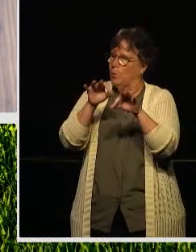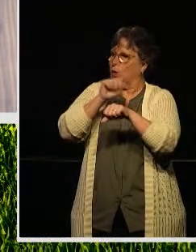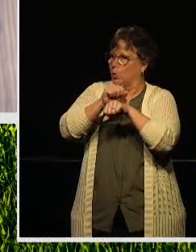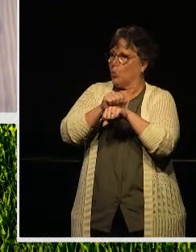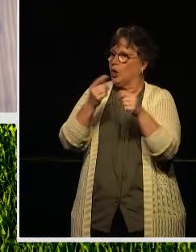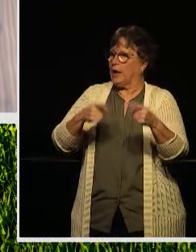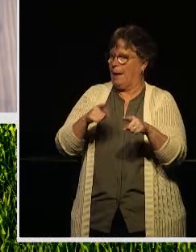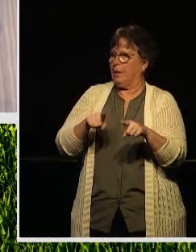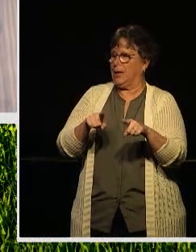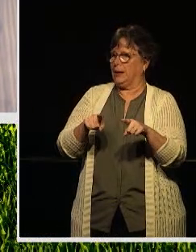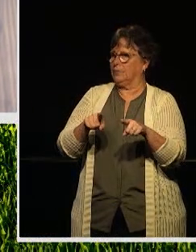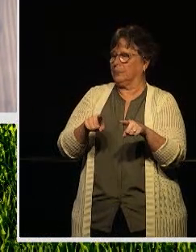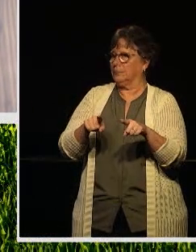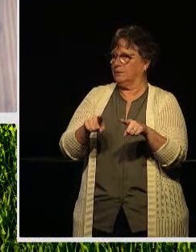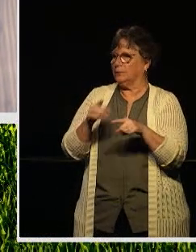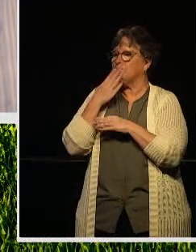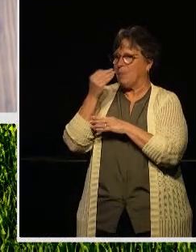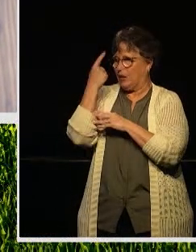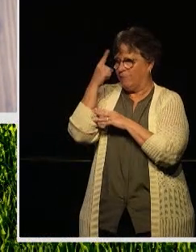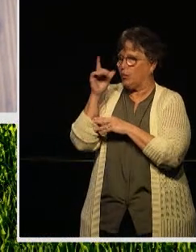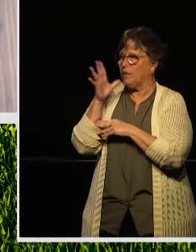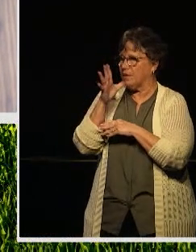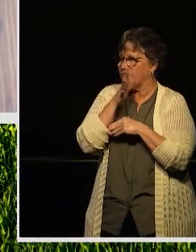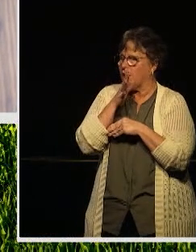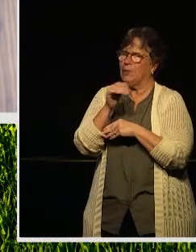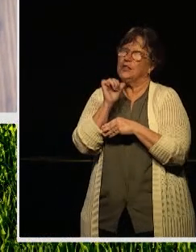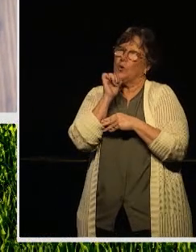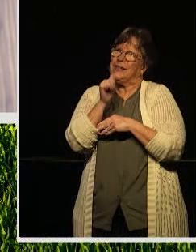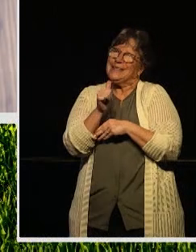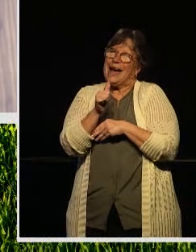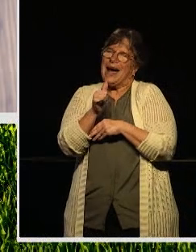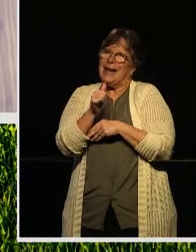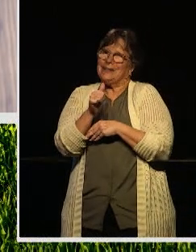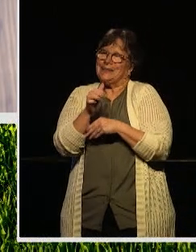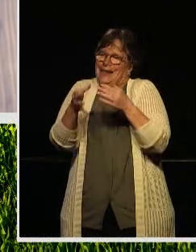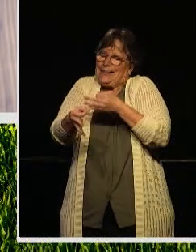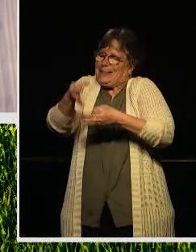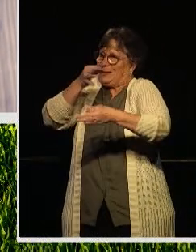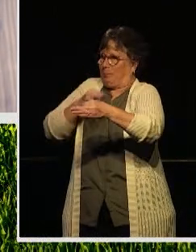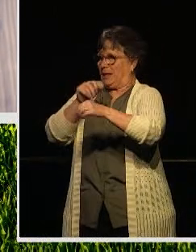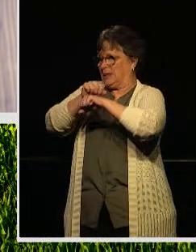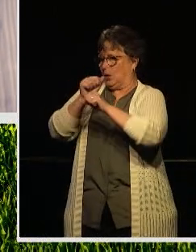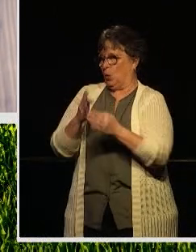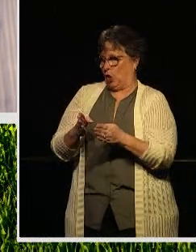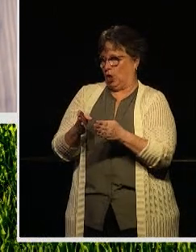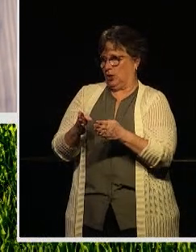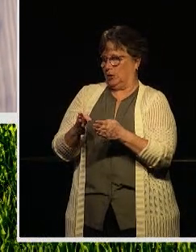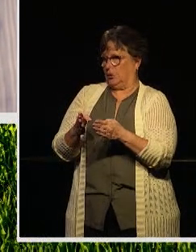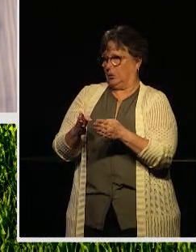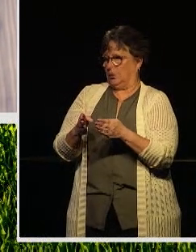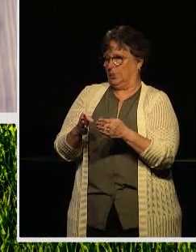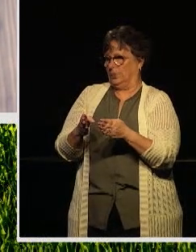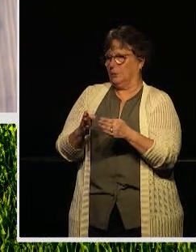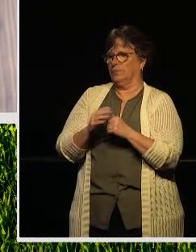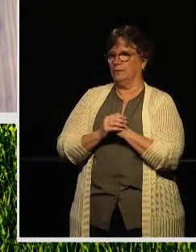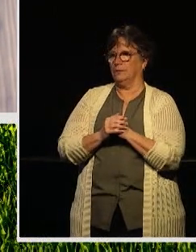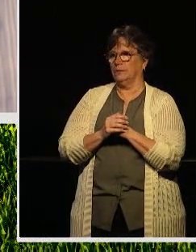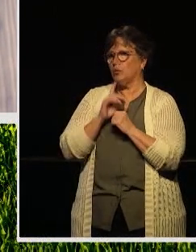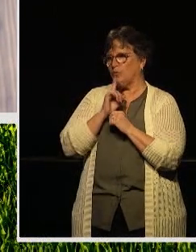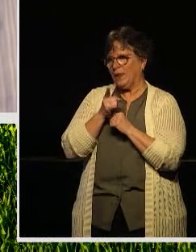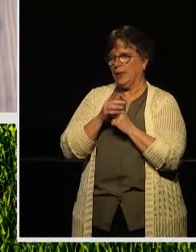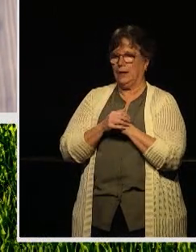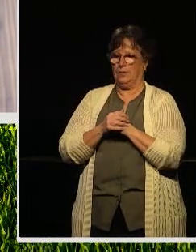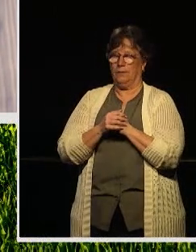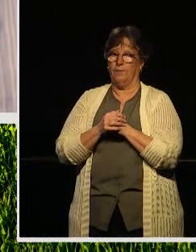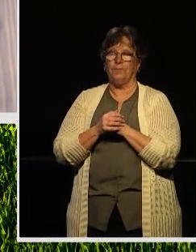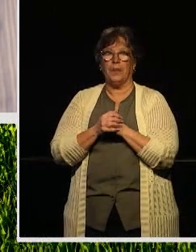farm. So we're not seeing it really displace a lot of workers in terms of employment. I'd say